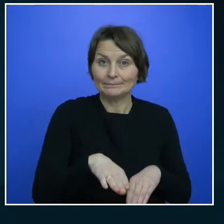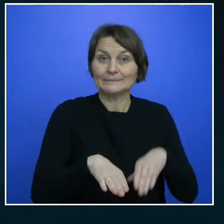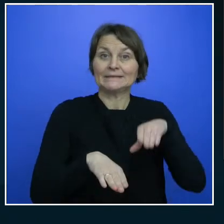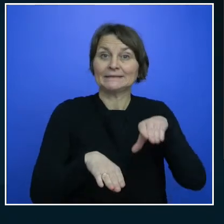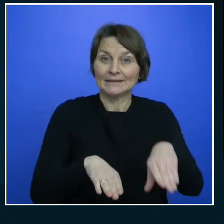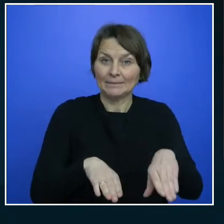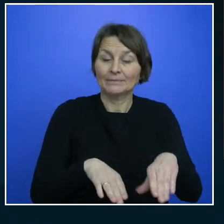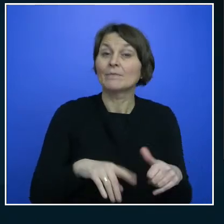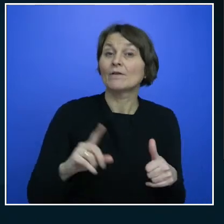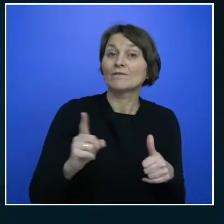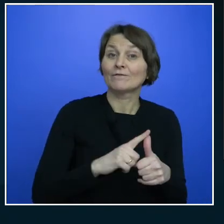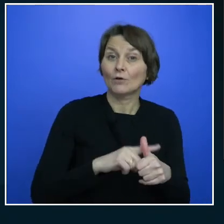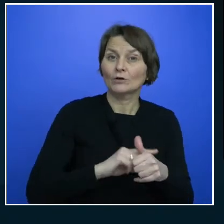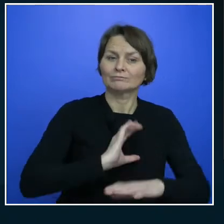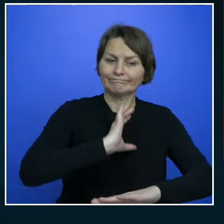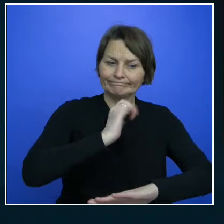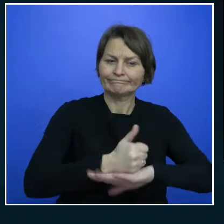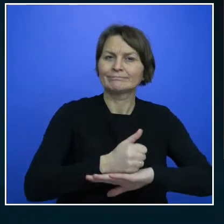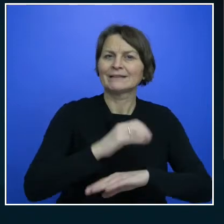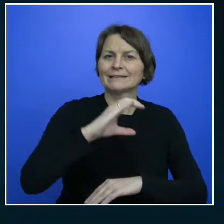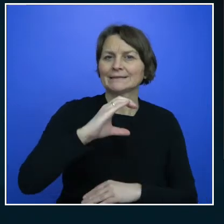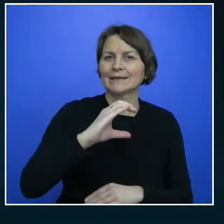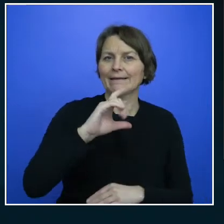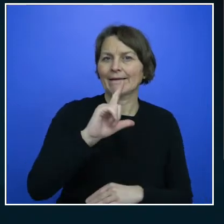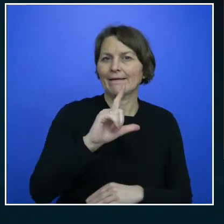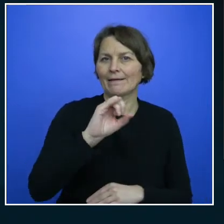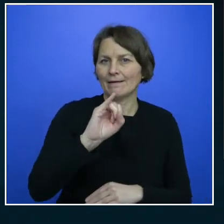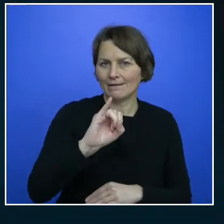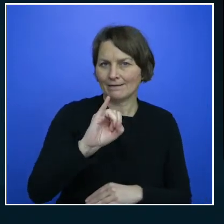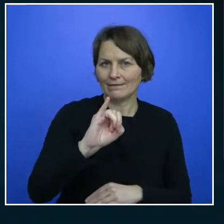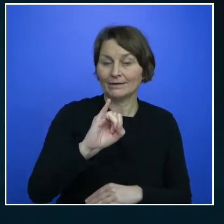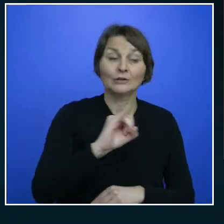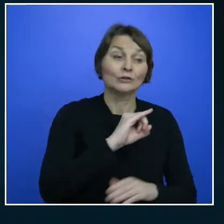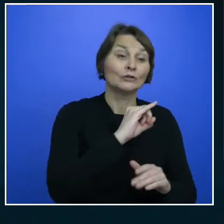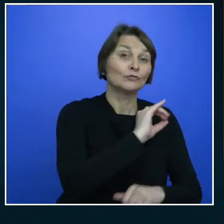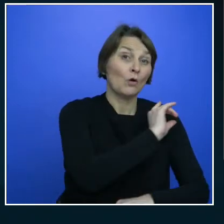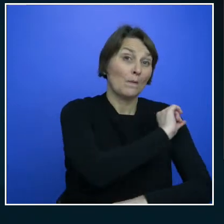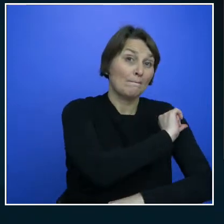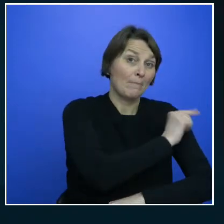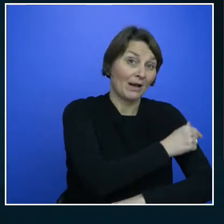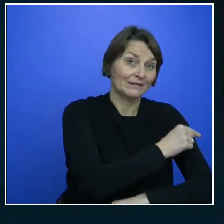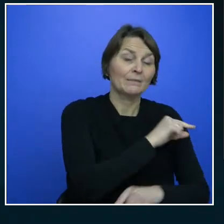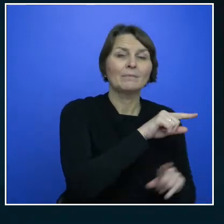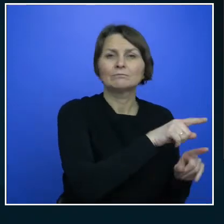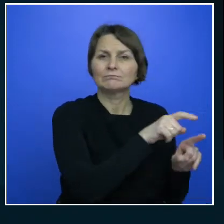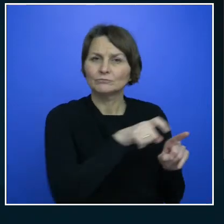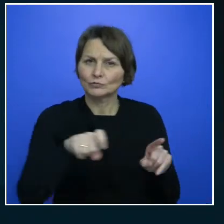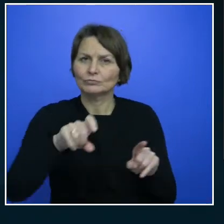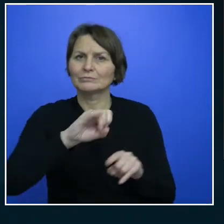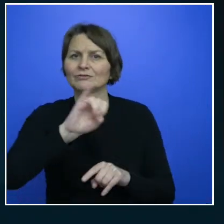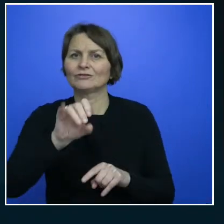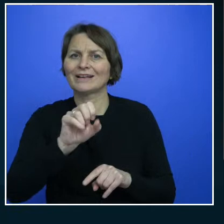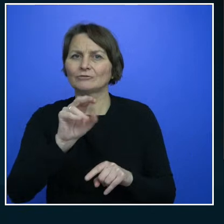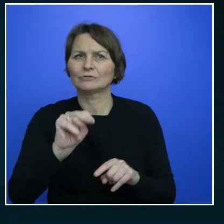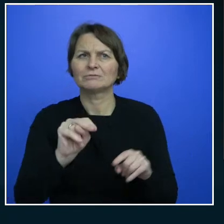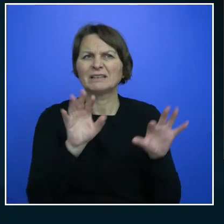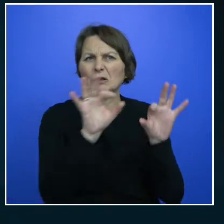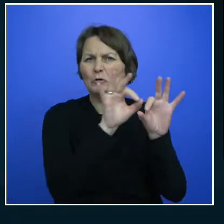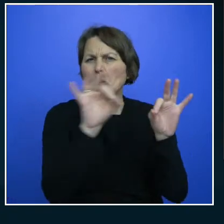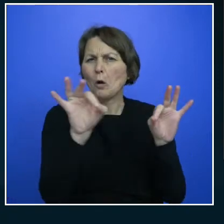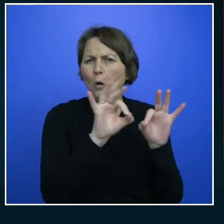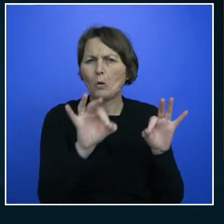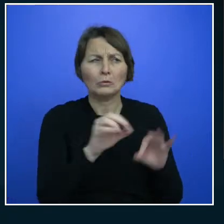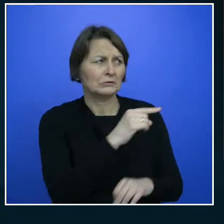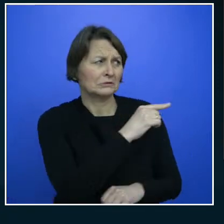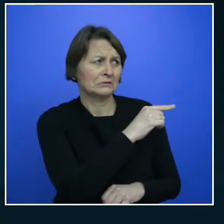is needed to be able to do that transpiling from the Bicep file towards the JSON file, and it's these lines of codes. Now, full disclosure, I did